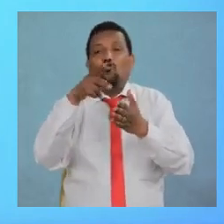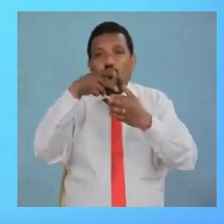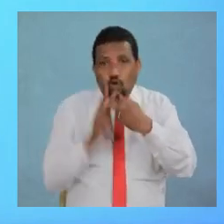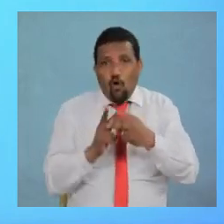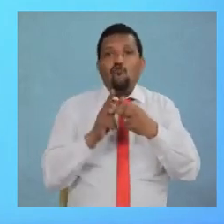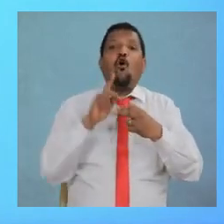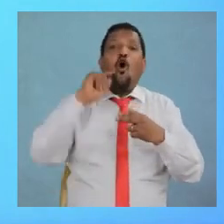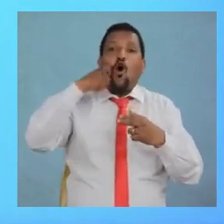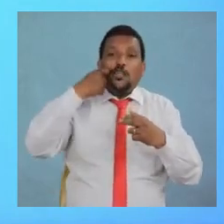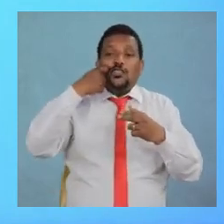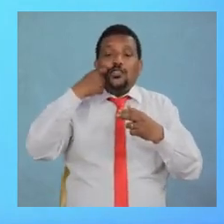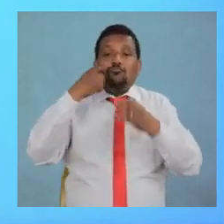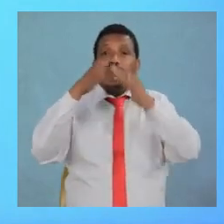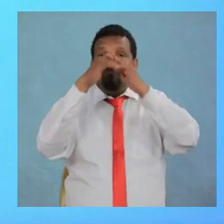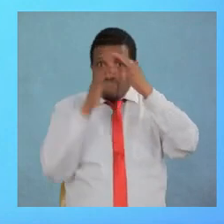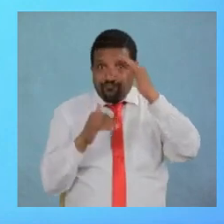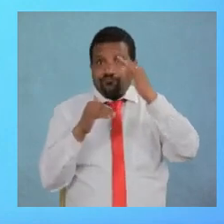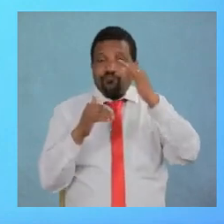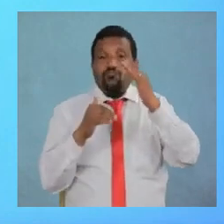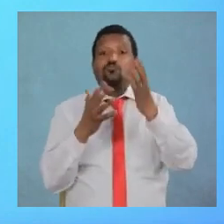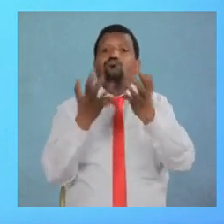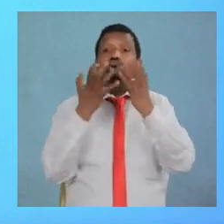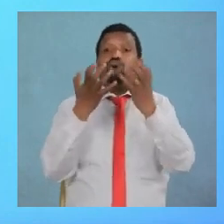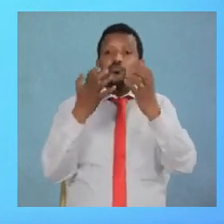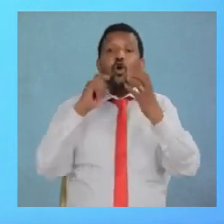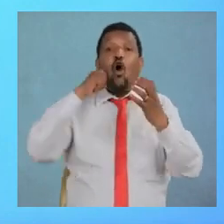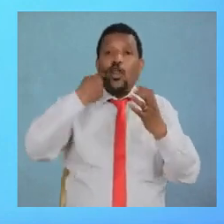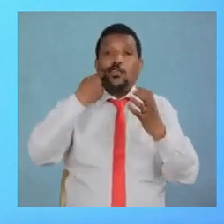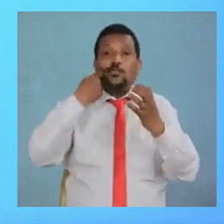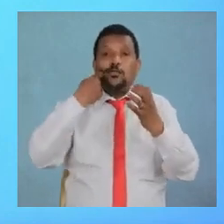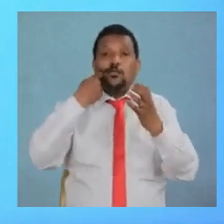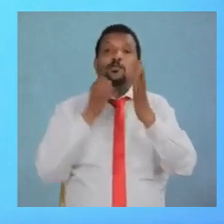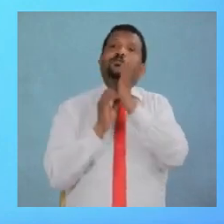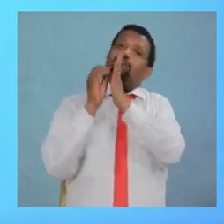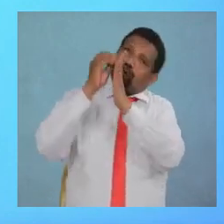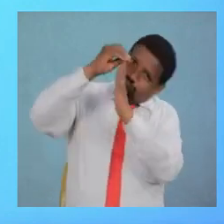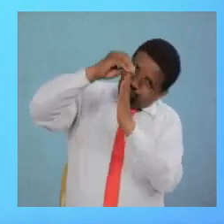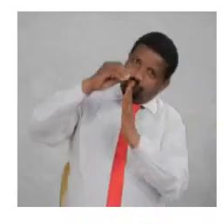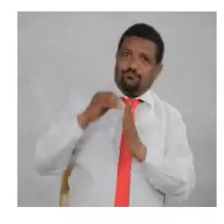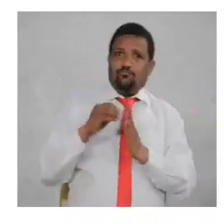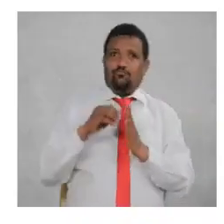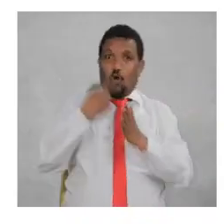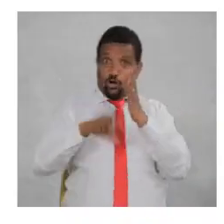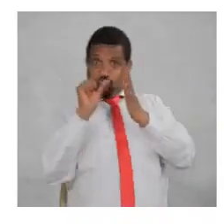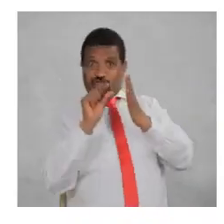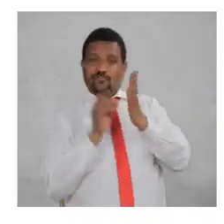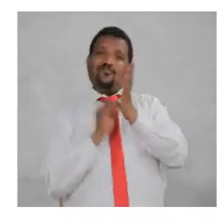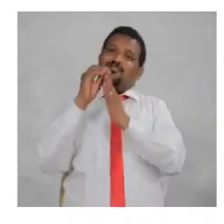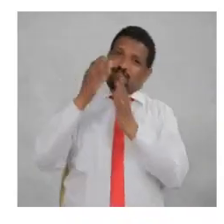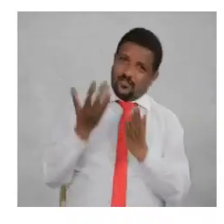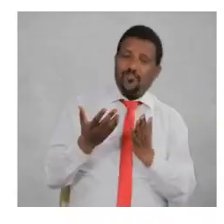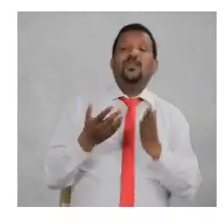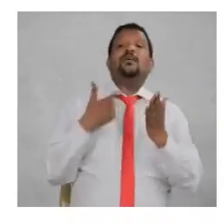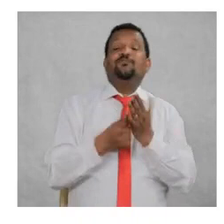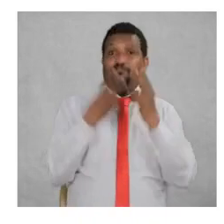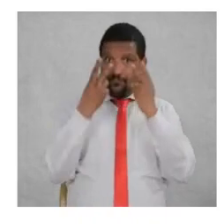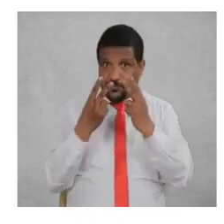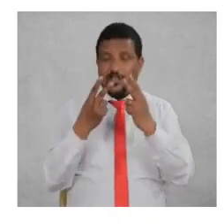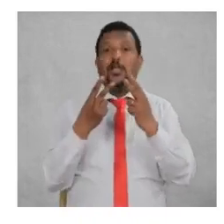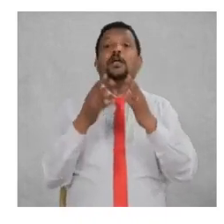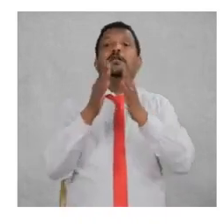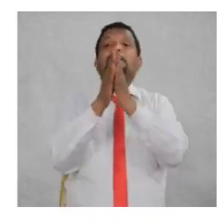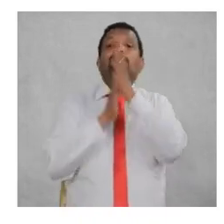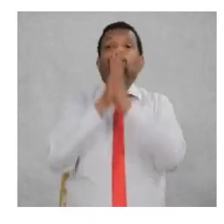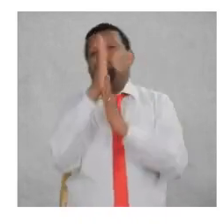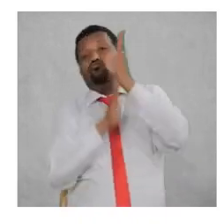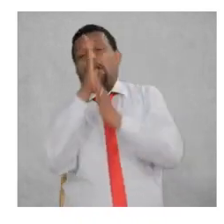of orange decreases, then the quantity demanded for orange will increase. Now let's see the demand curve, which is